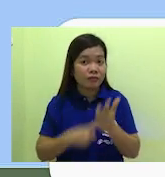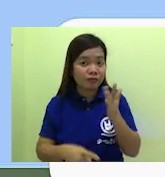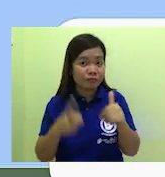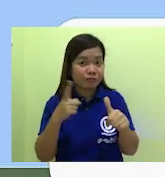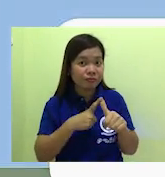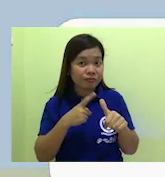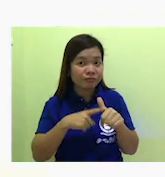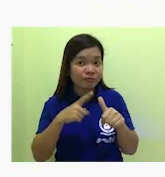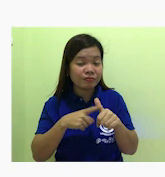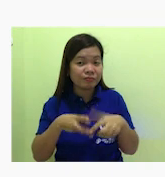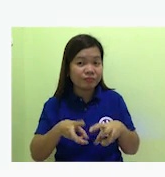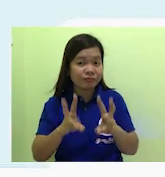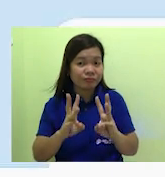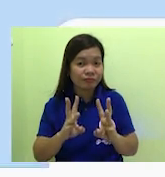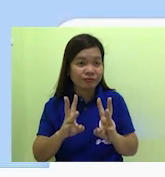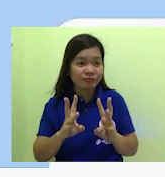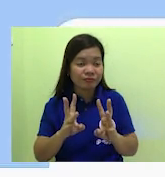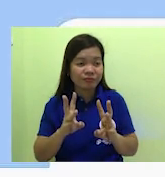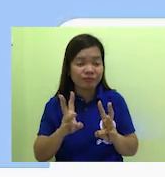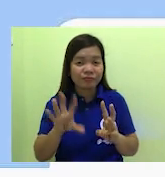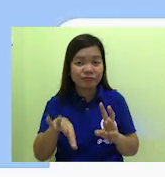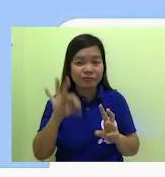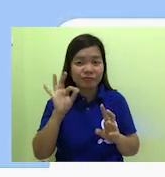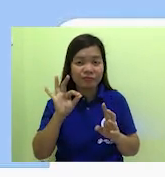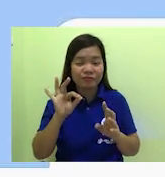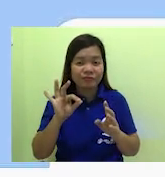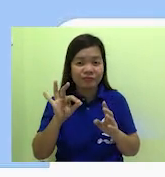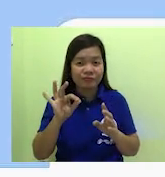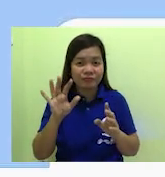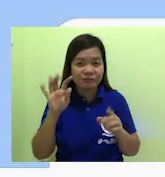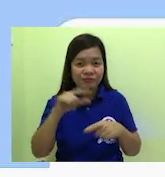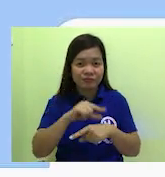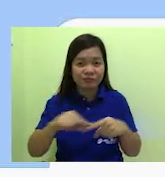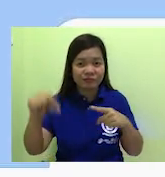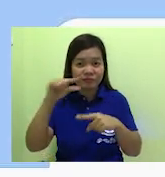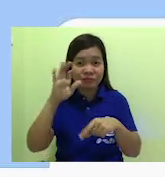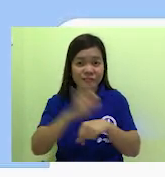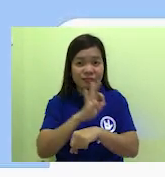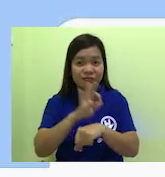What is the first step in finding the equation of a quadratic function?